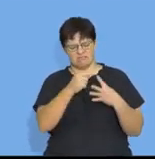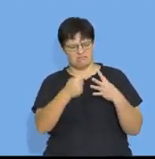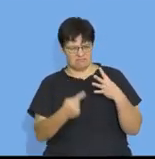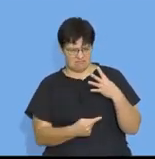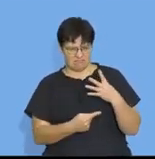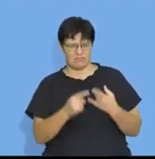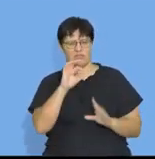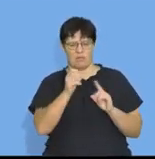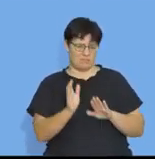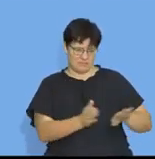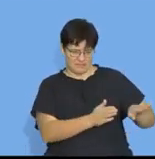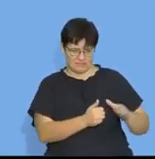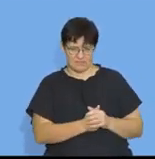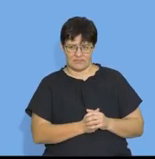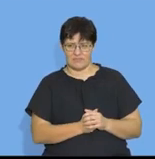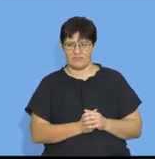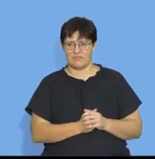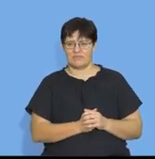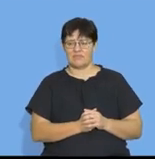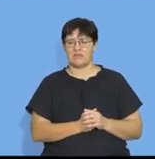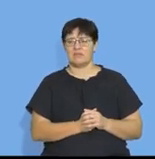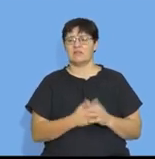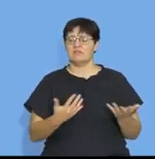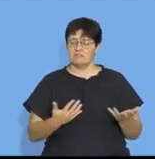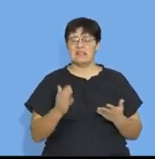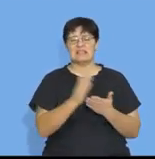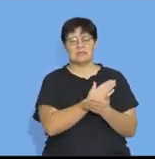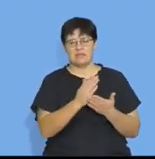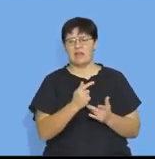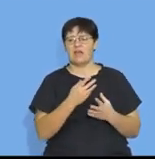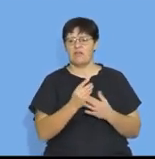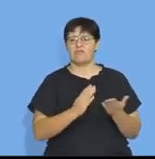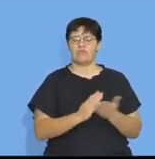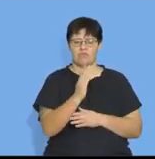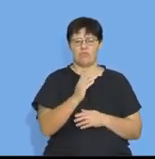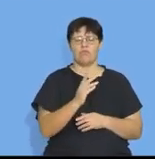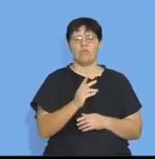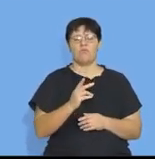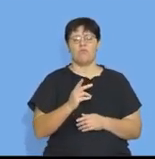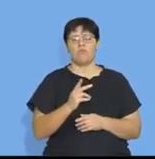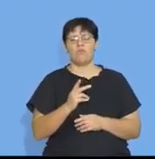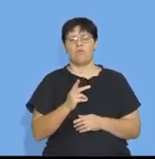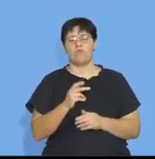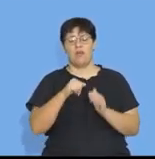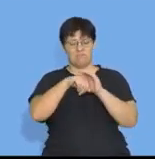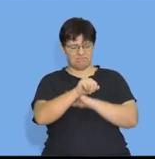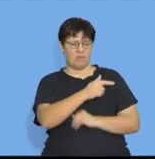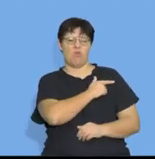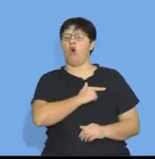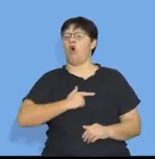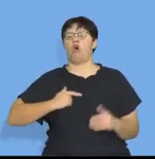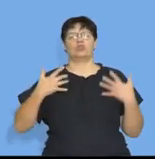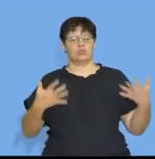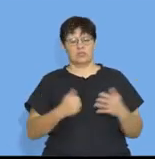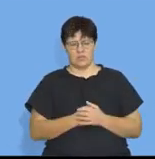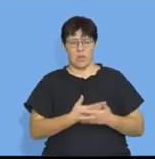quickly and we'll wrap this part of the segment up. So sometimes females go through a prolonged period of labor. Sometimes the babies